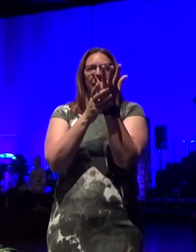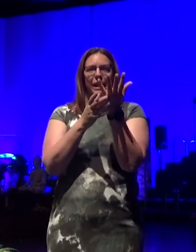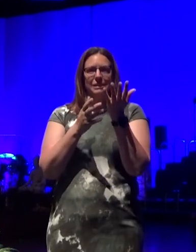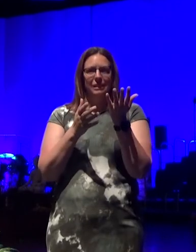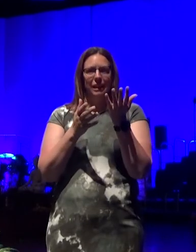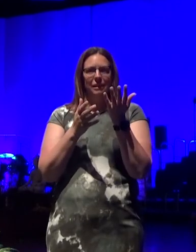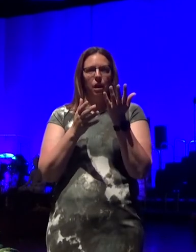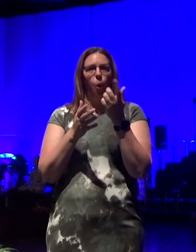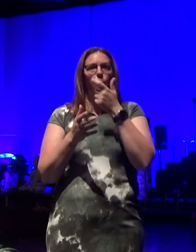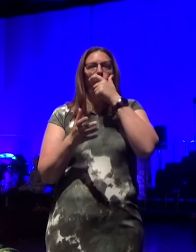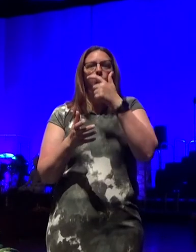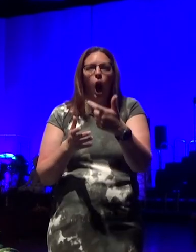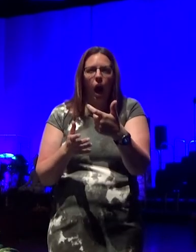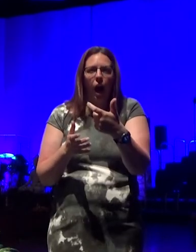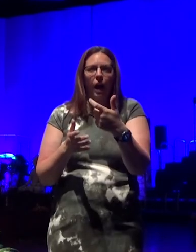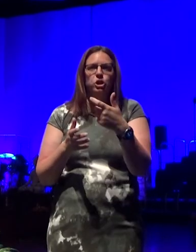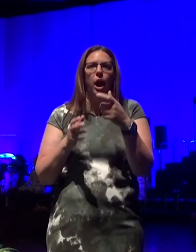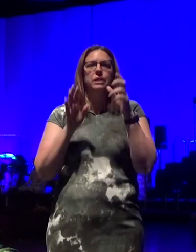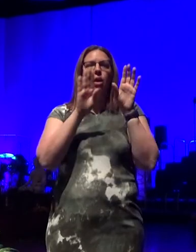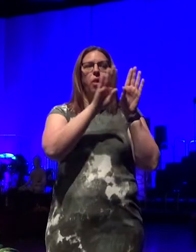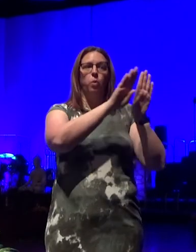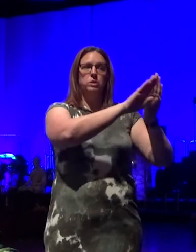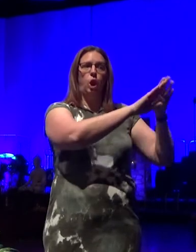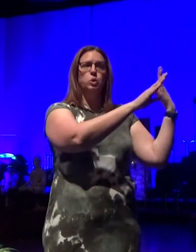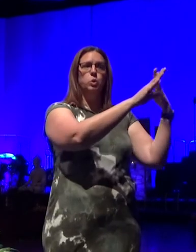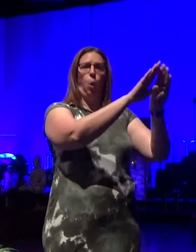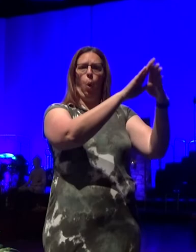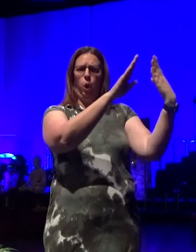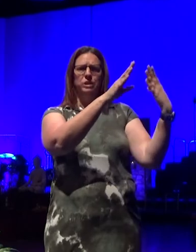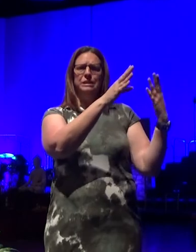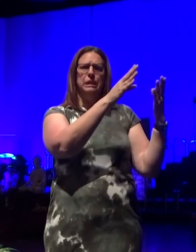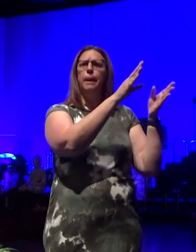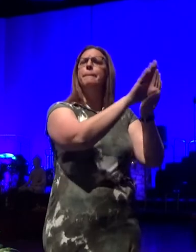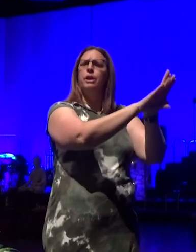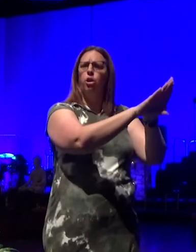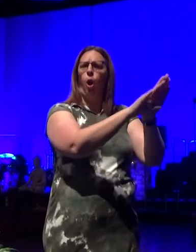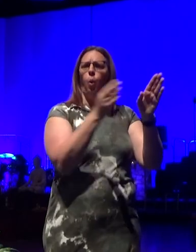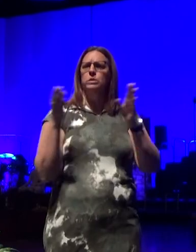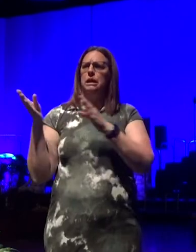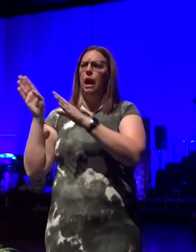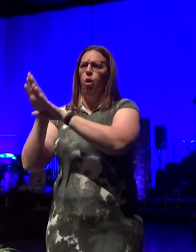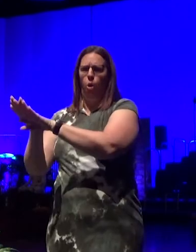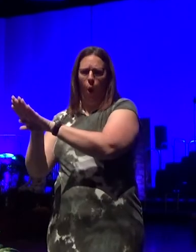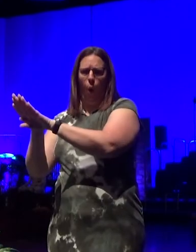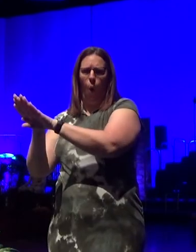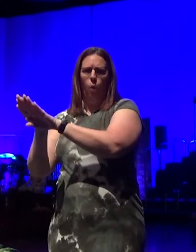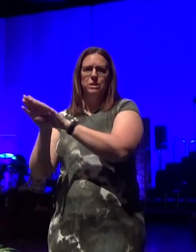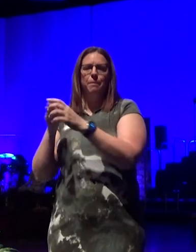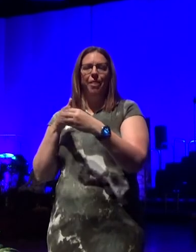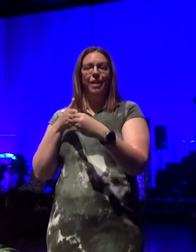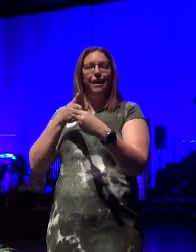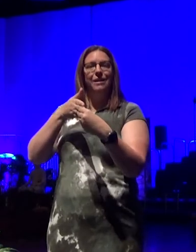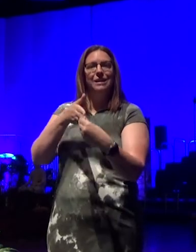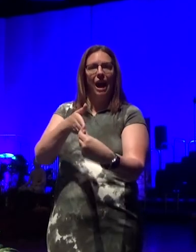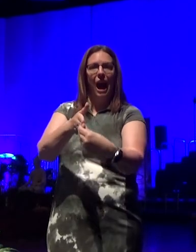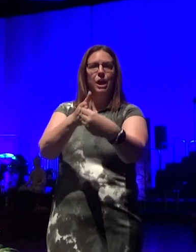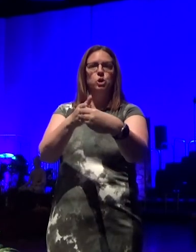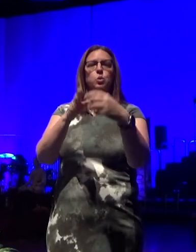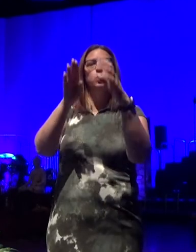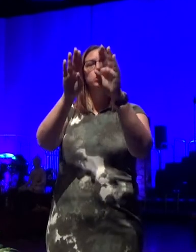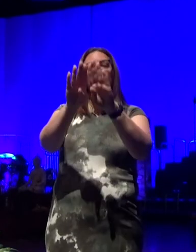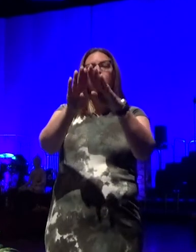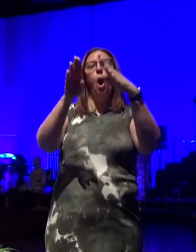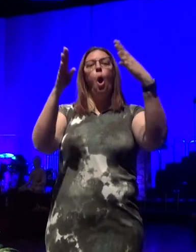have been closed to you, even if they remain closed, guide you to open ones, guides you into